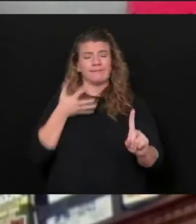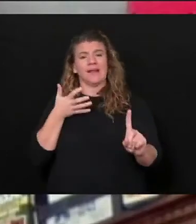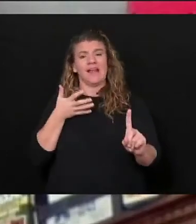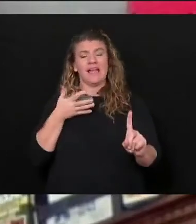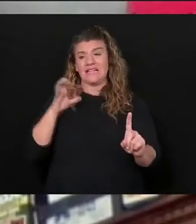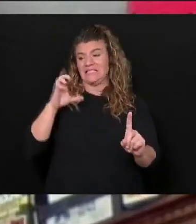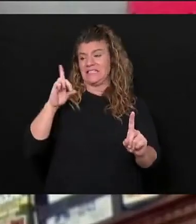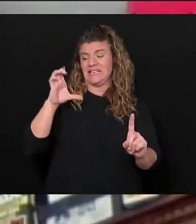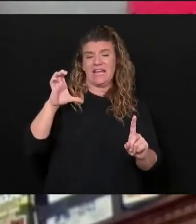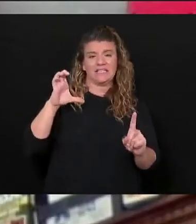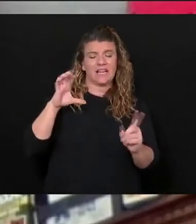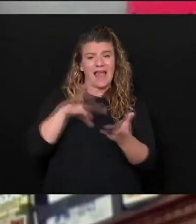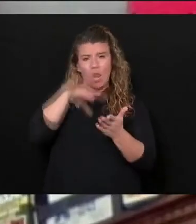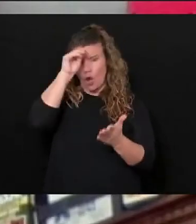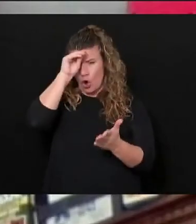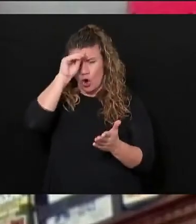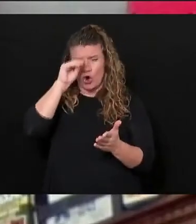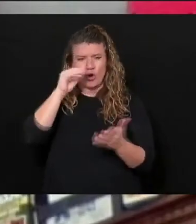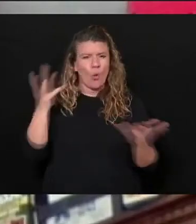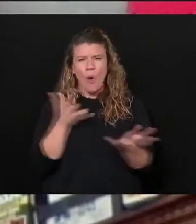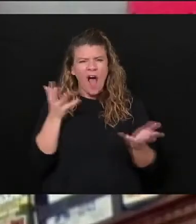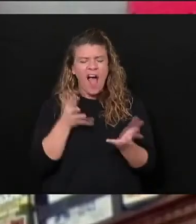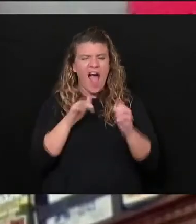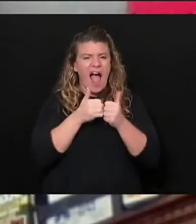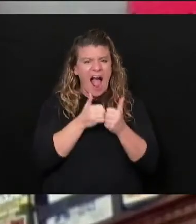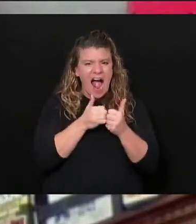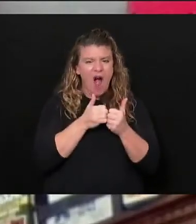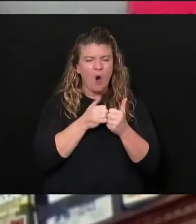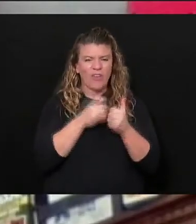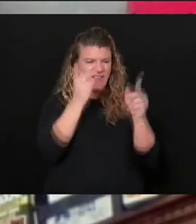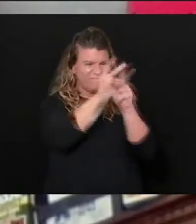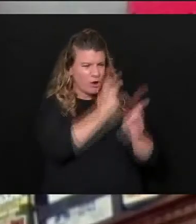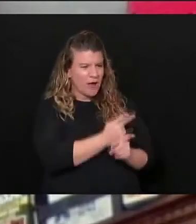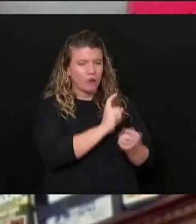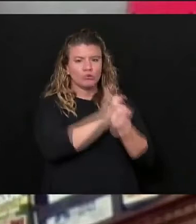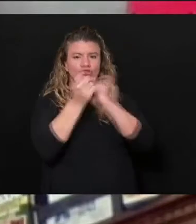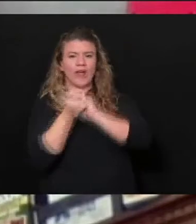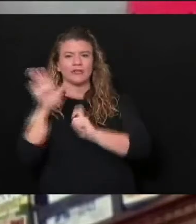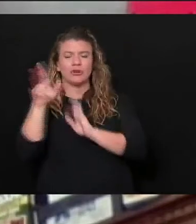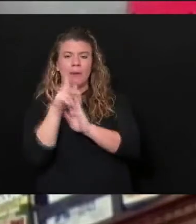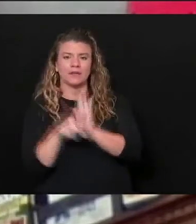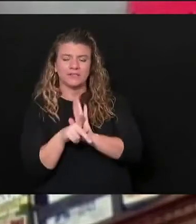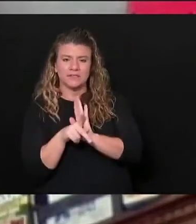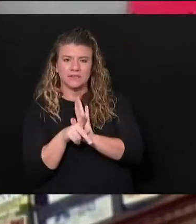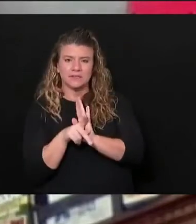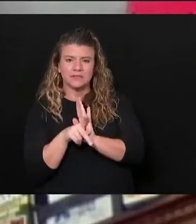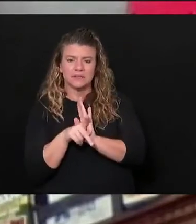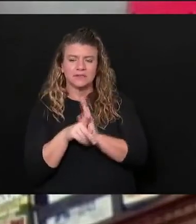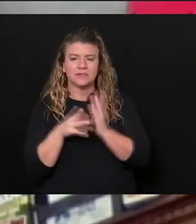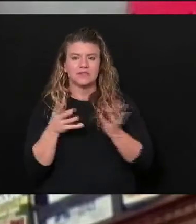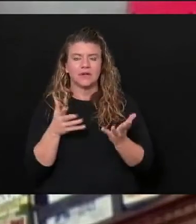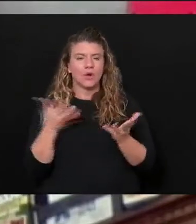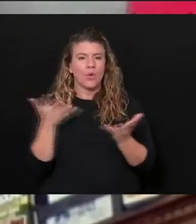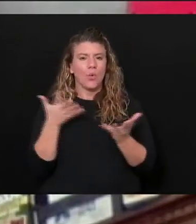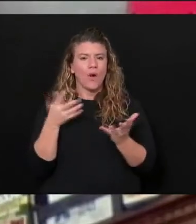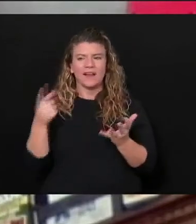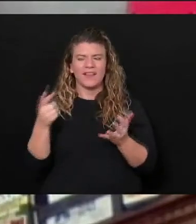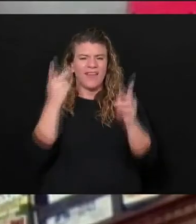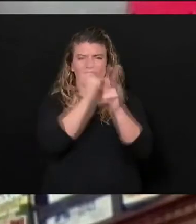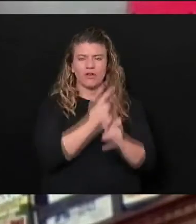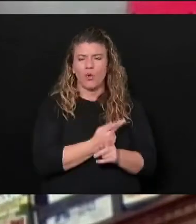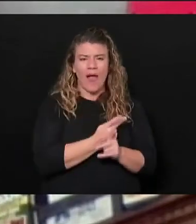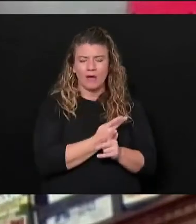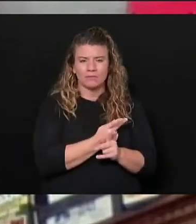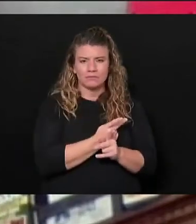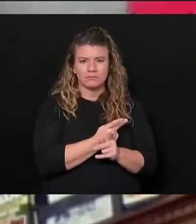CDC learned that led it to change its mind or update its guidance, however you want to phrase that. What did they learn new about